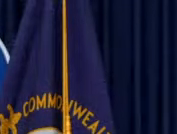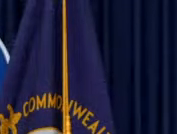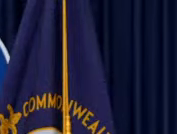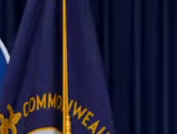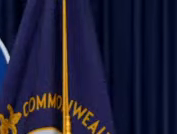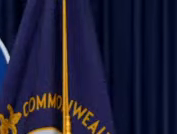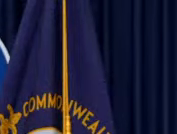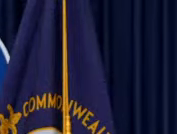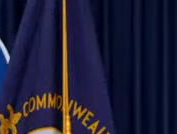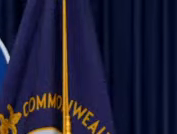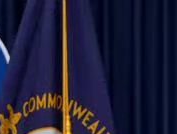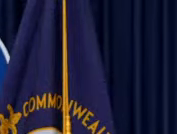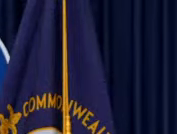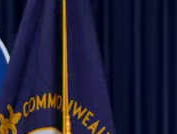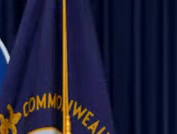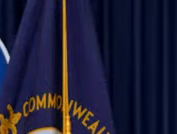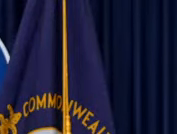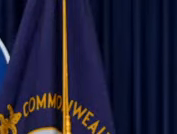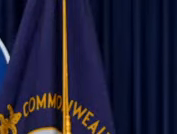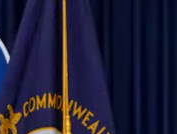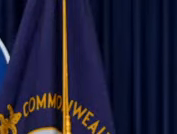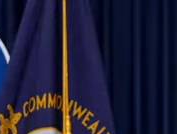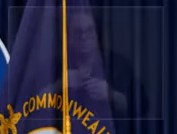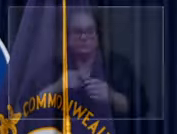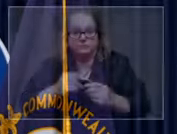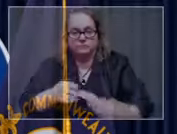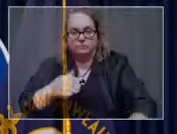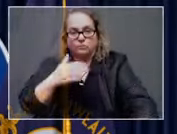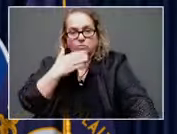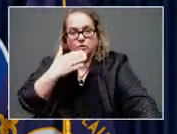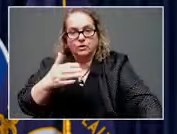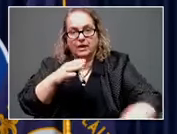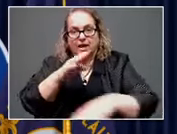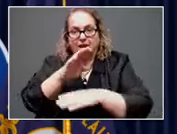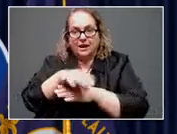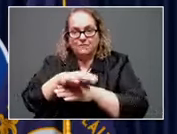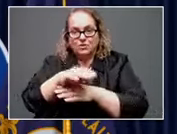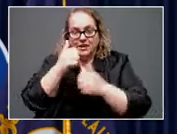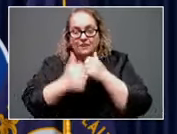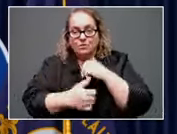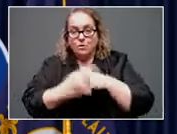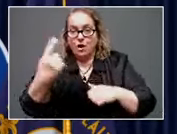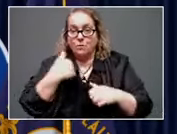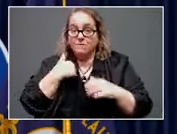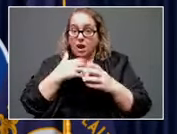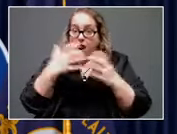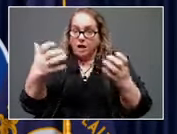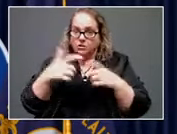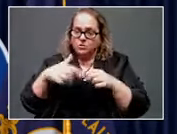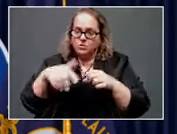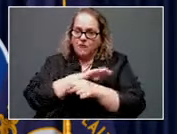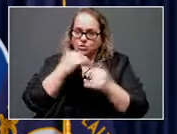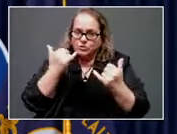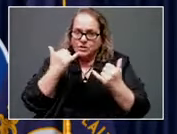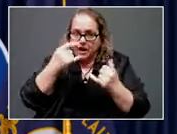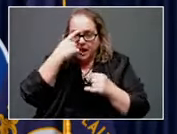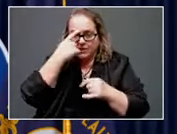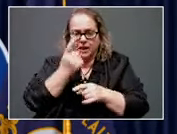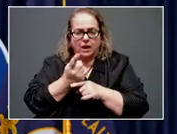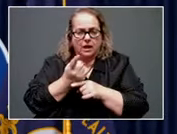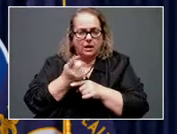We have a lot to cover today. I think it was a week or two ago, we talked about